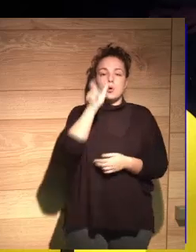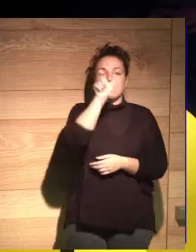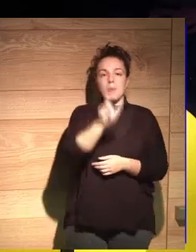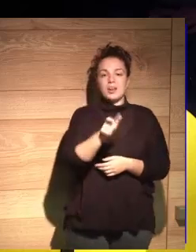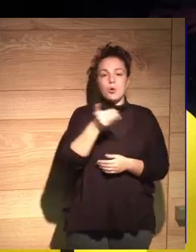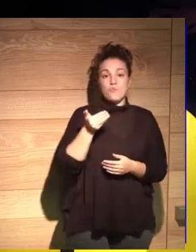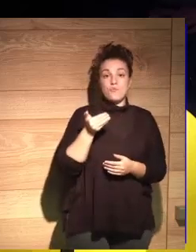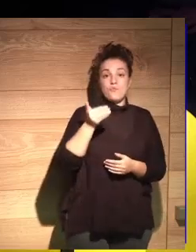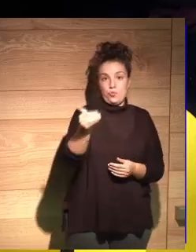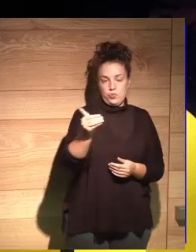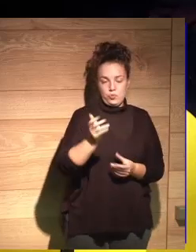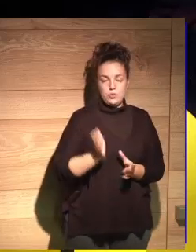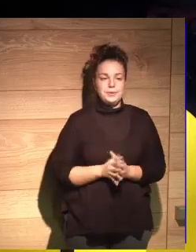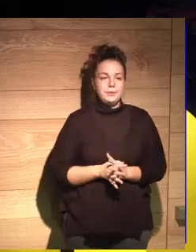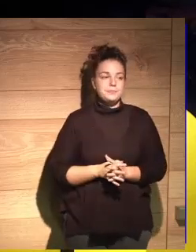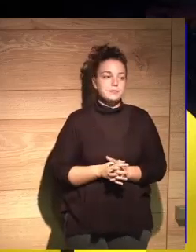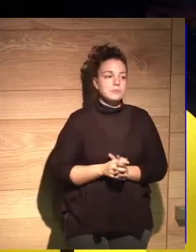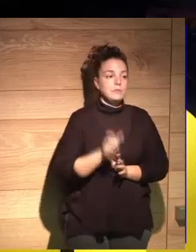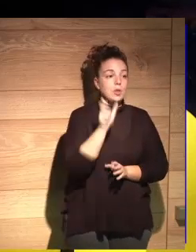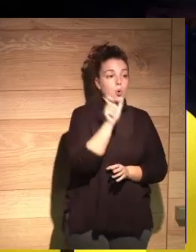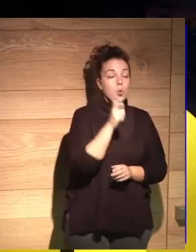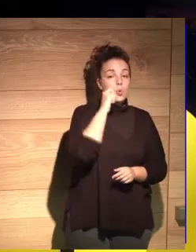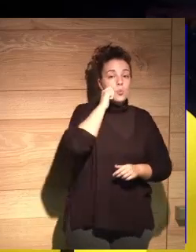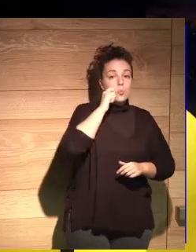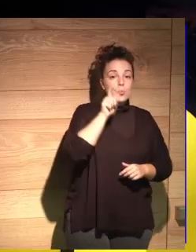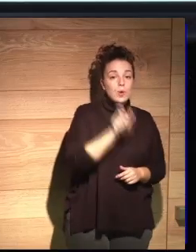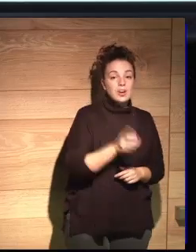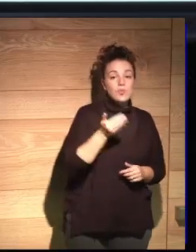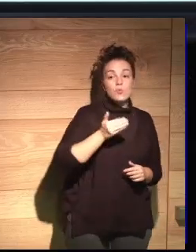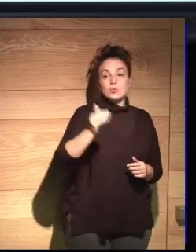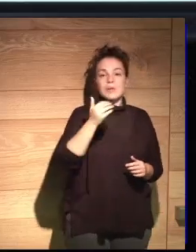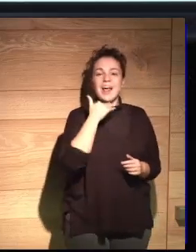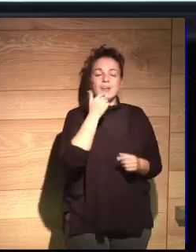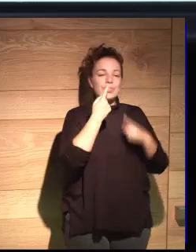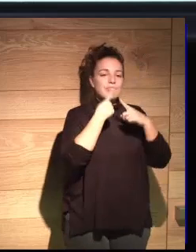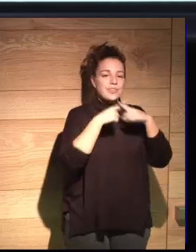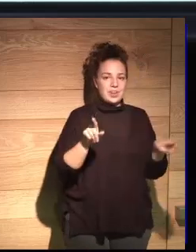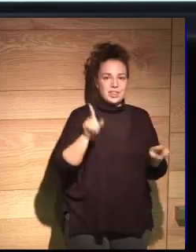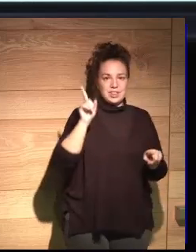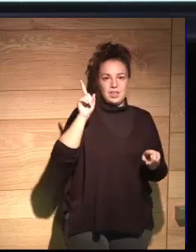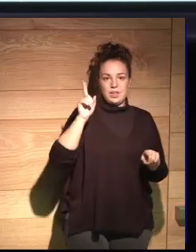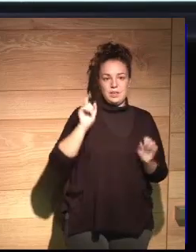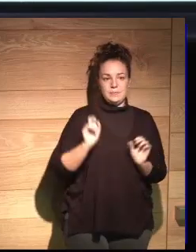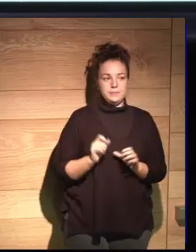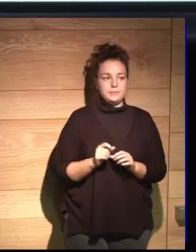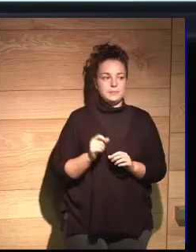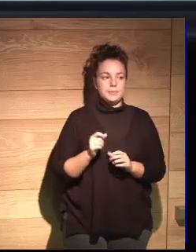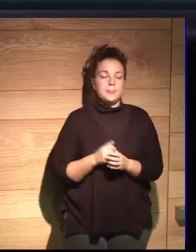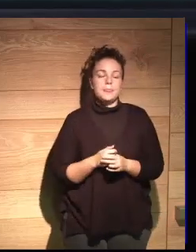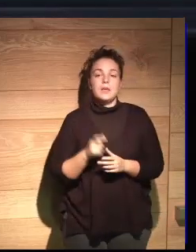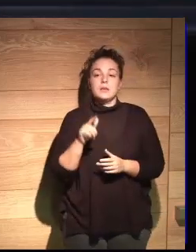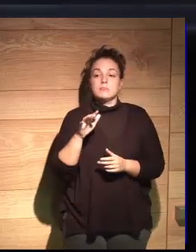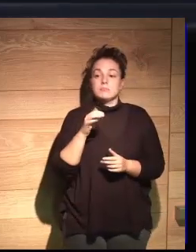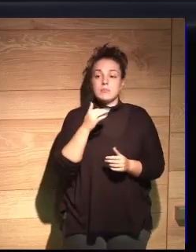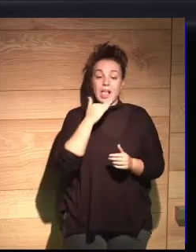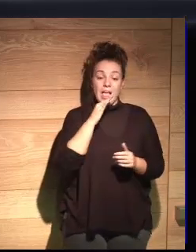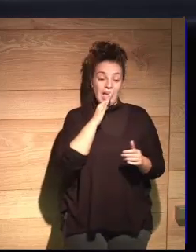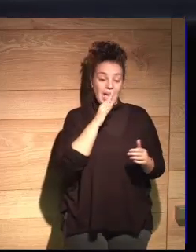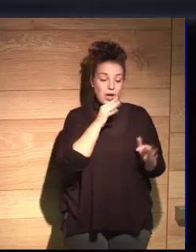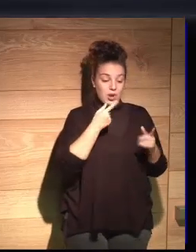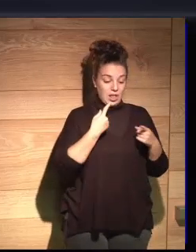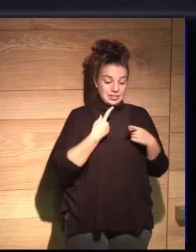understood as the human of the future. A human of the future is something different, theoretically, of what